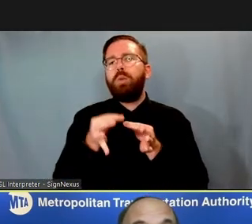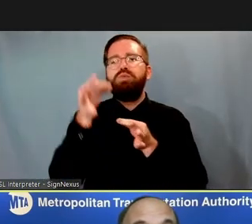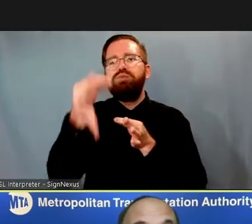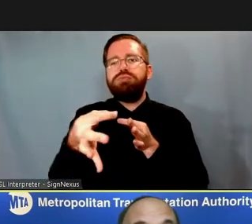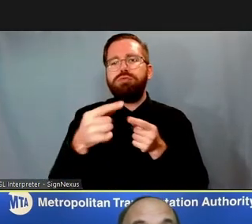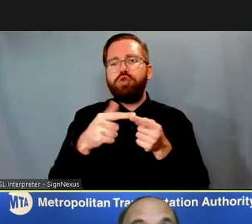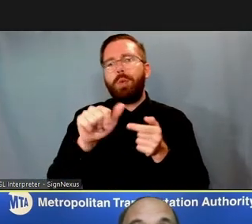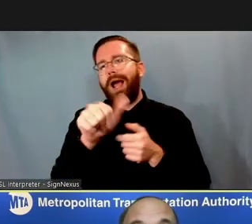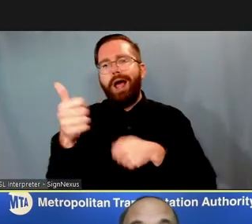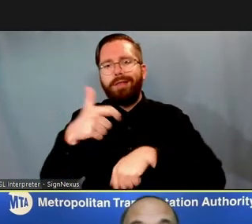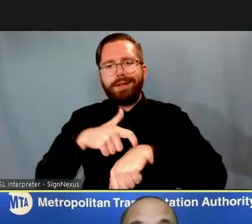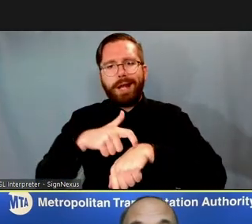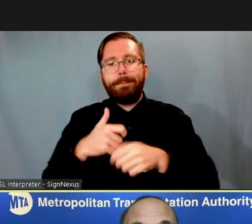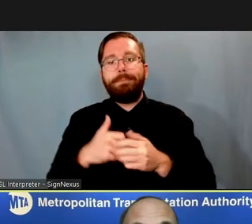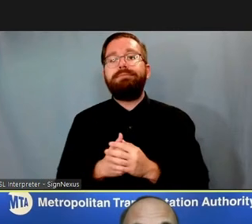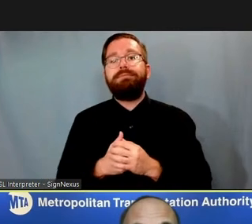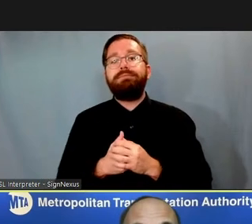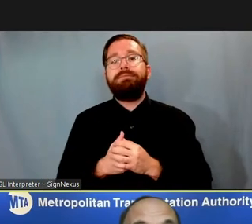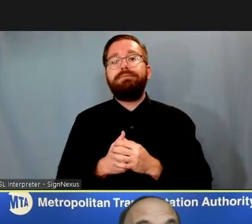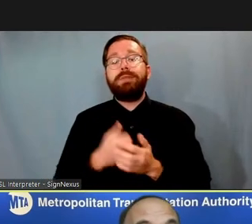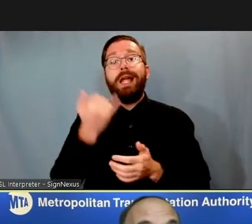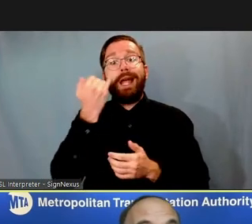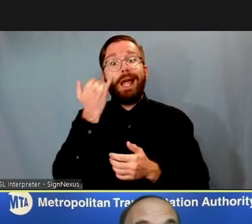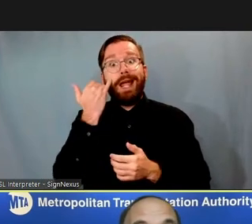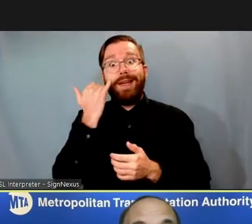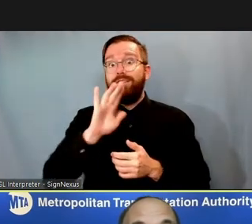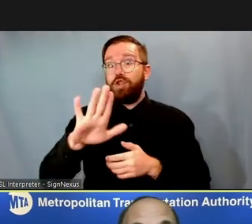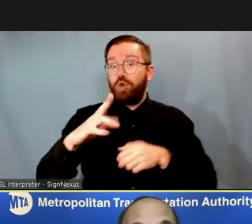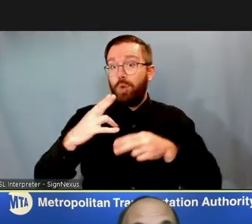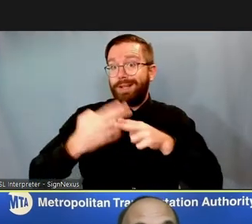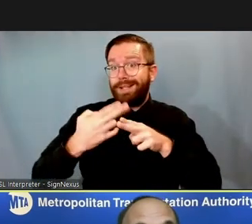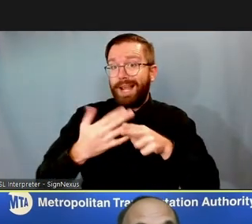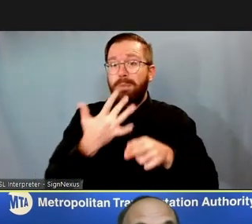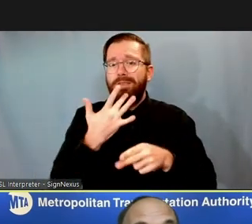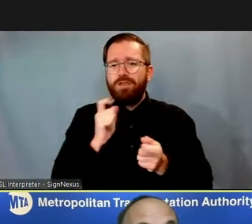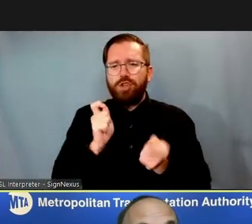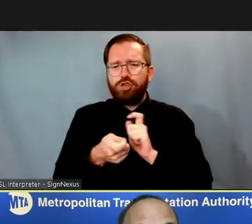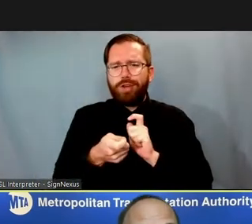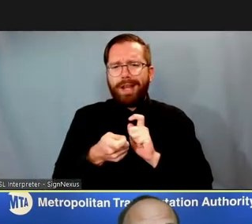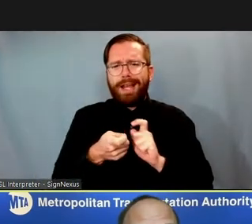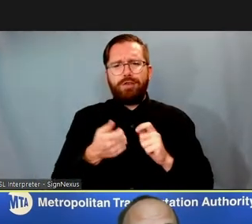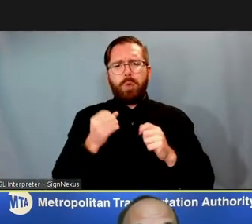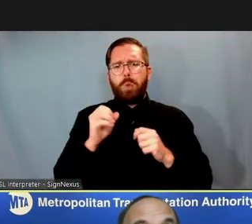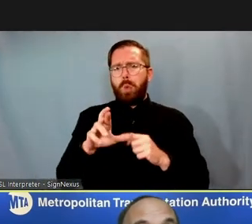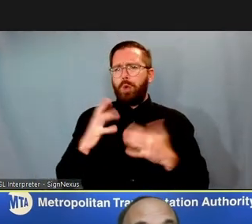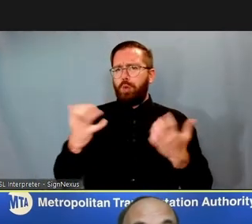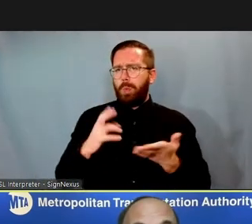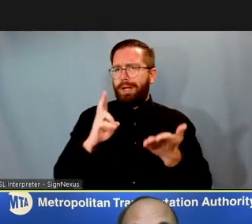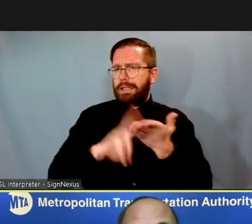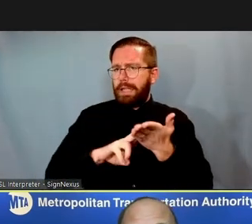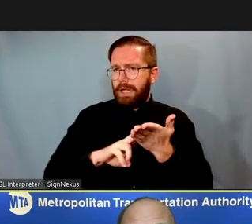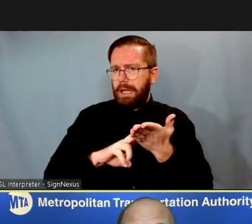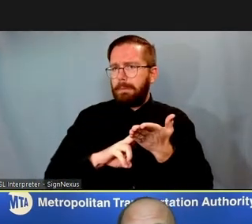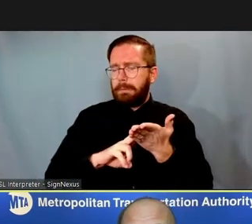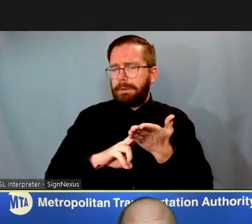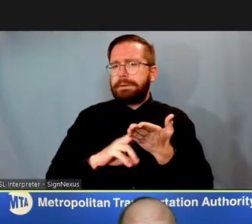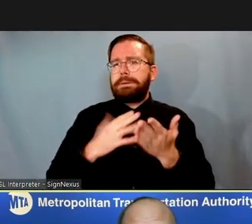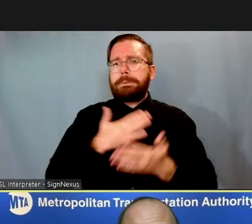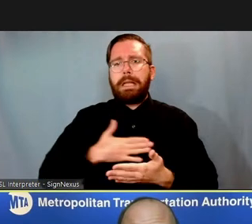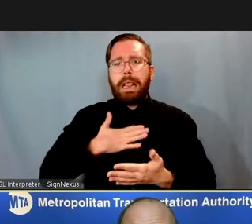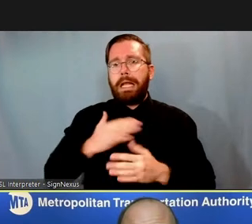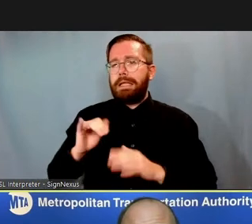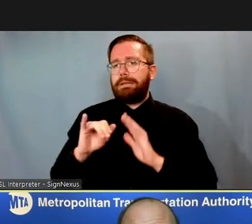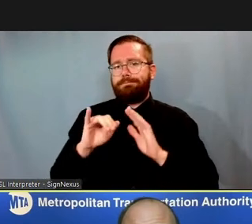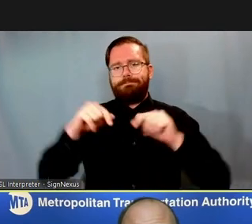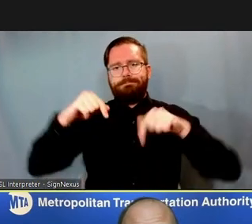the one you used when you signed up to speak or if you did not sign up to speak but would like to speak please identify yourself in the q a